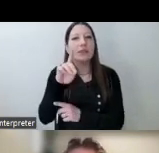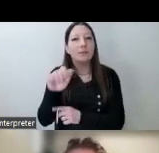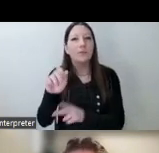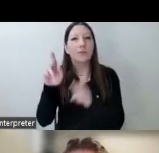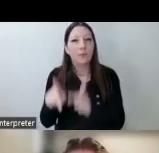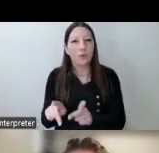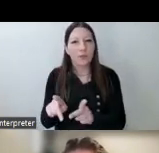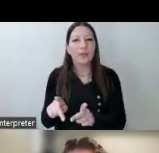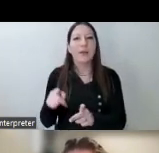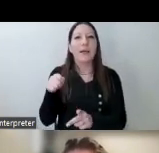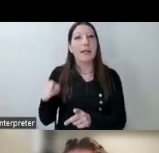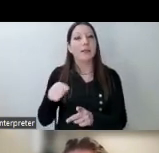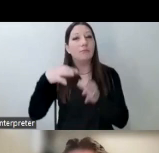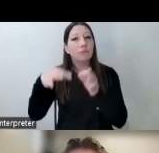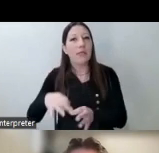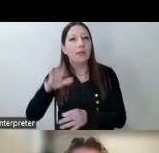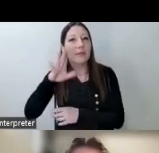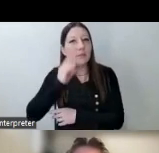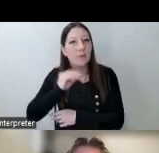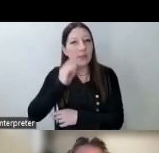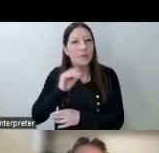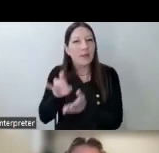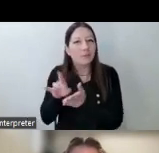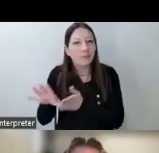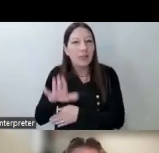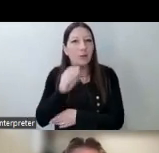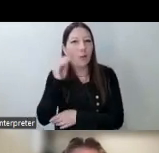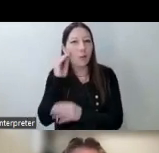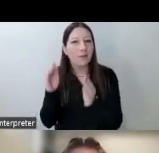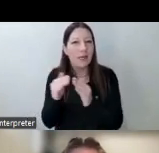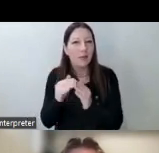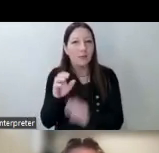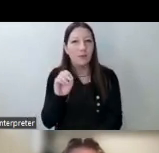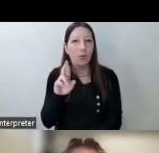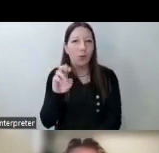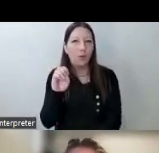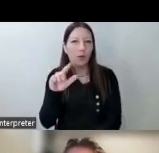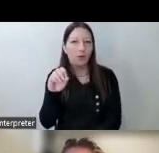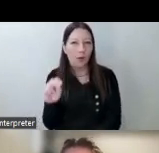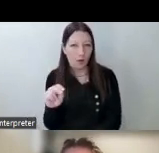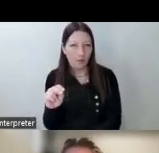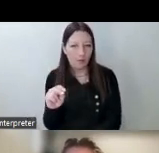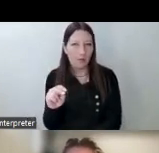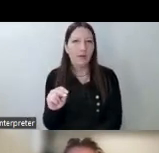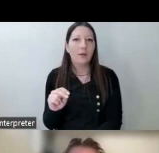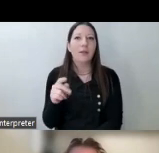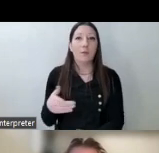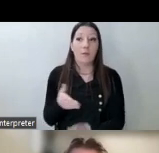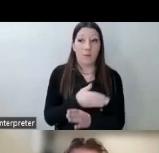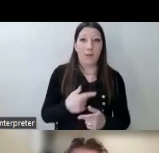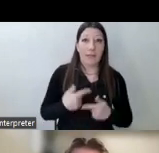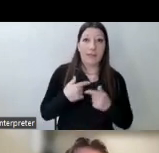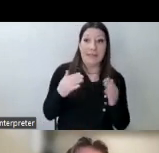place after leaving it to live in a more urban setting. So while our positionalities and the ways that each of us move through the world are